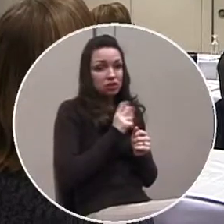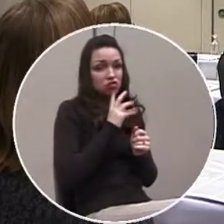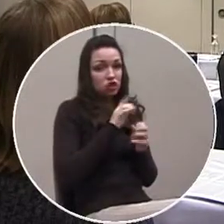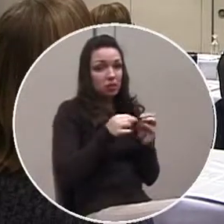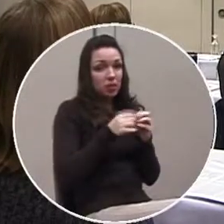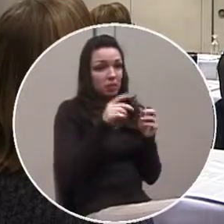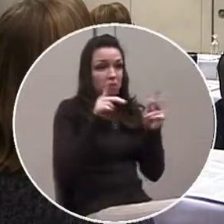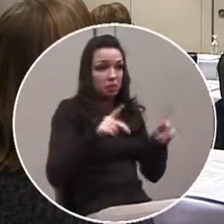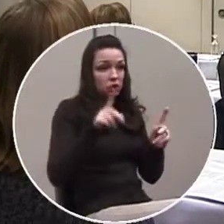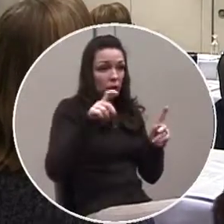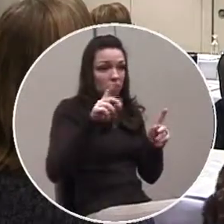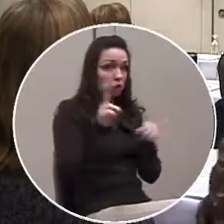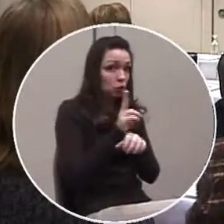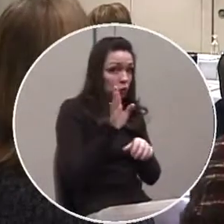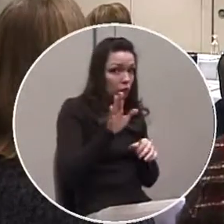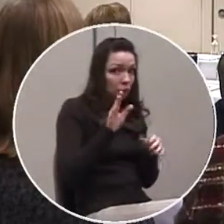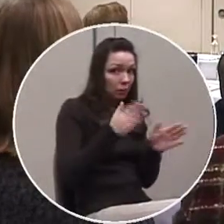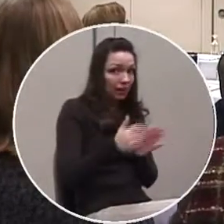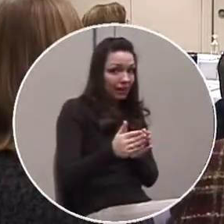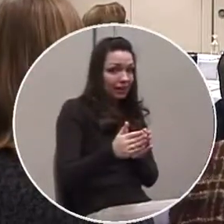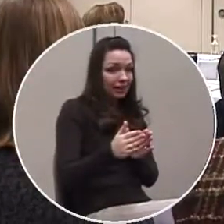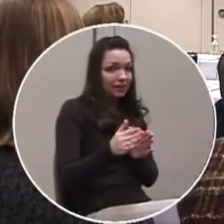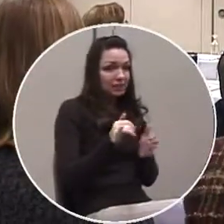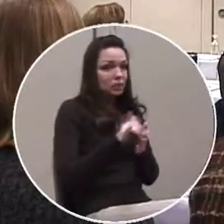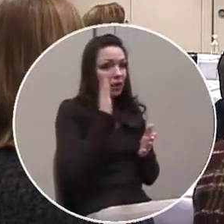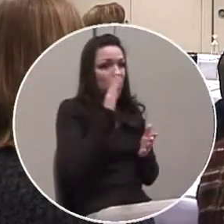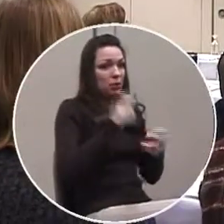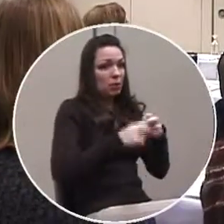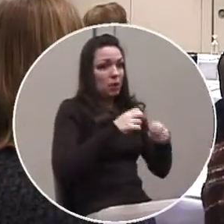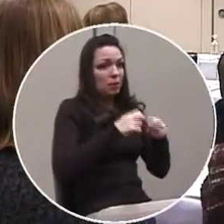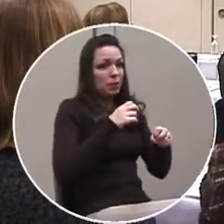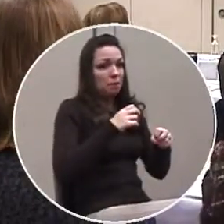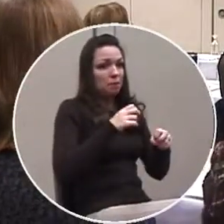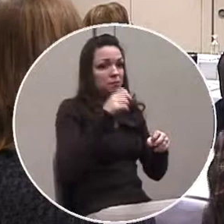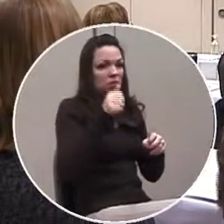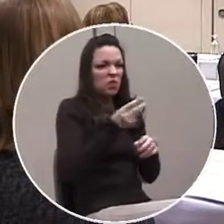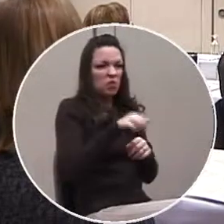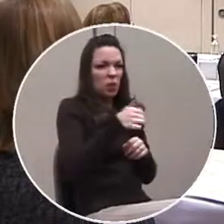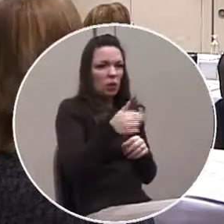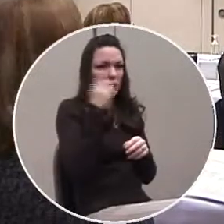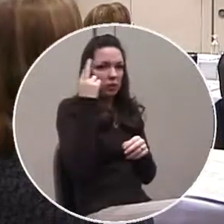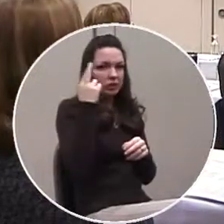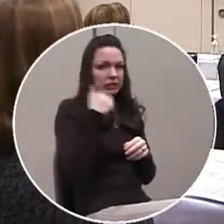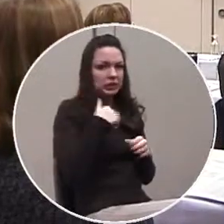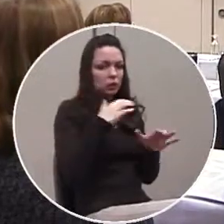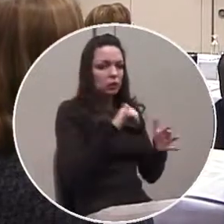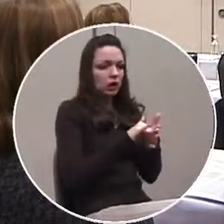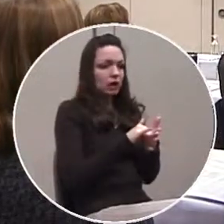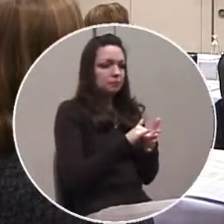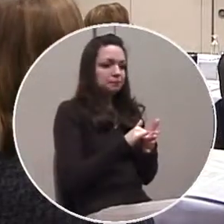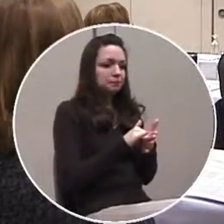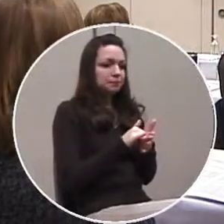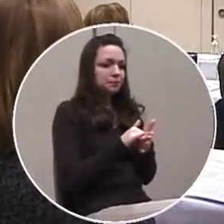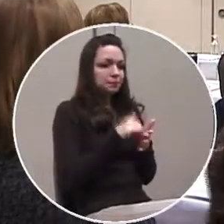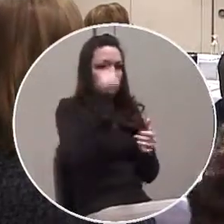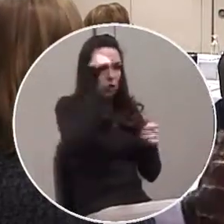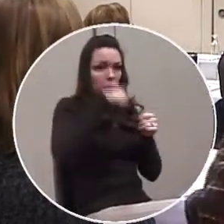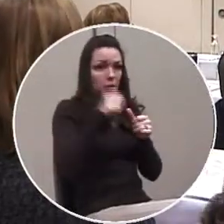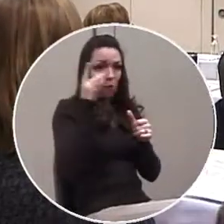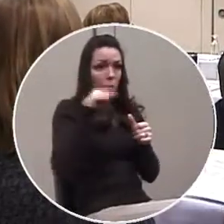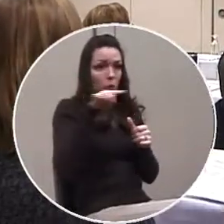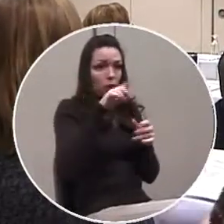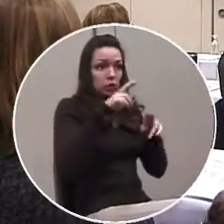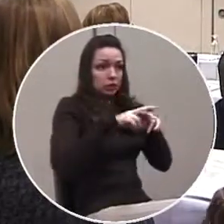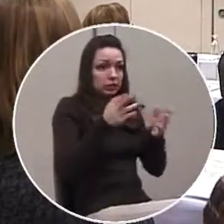person who has to implement your plan. So that would be a problem. There are a couple of other reasons I would do this. One is, remember, while you're sitting here having